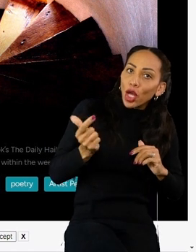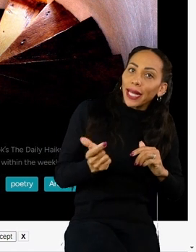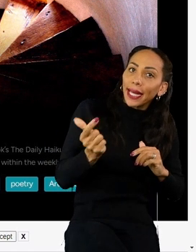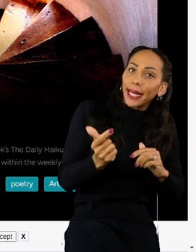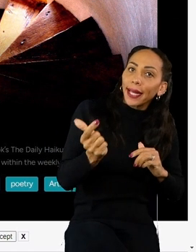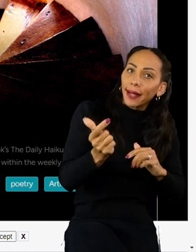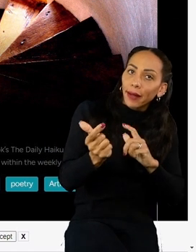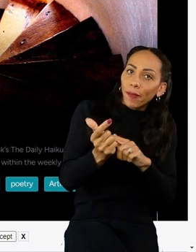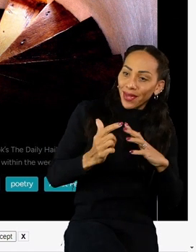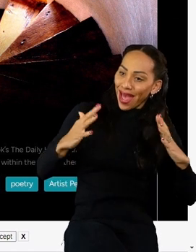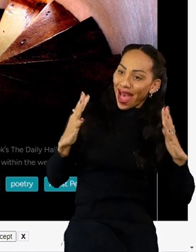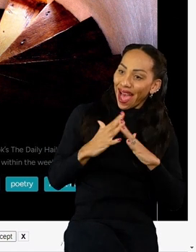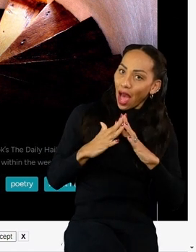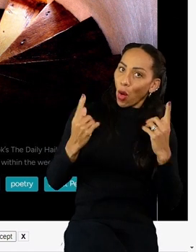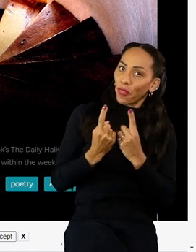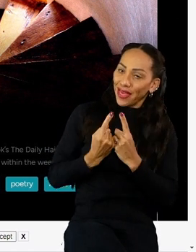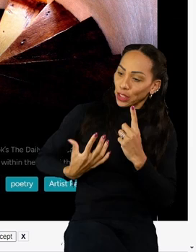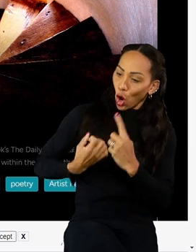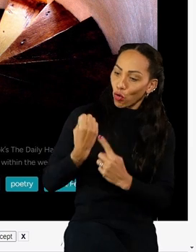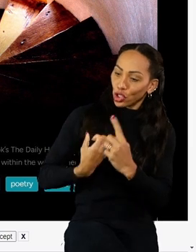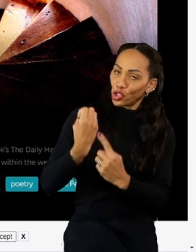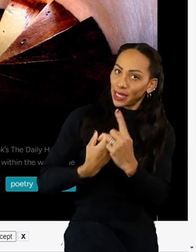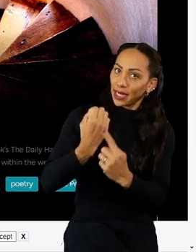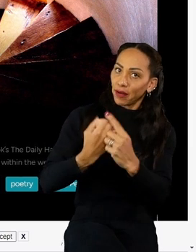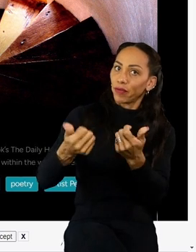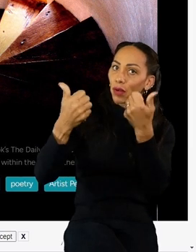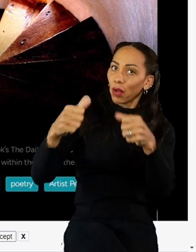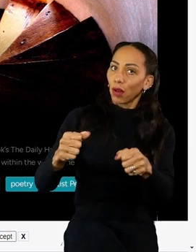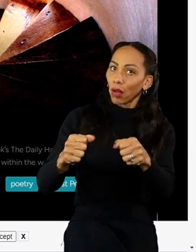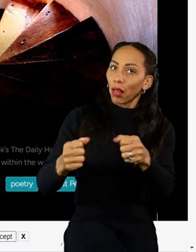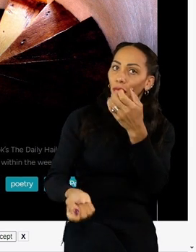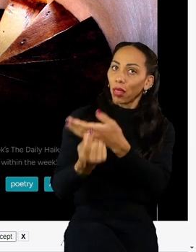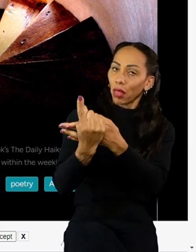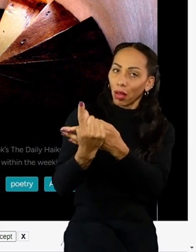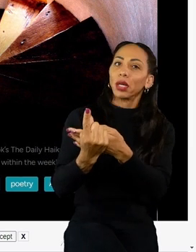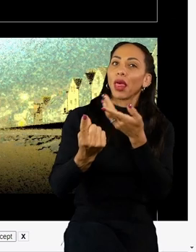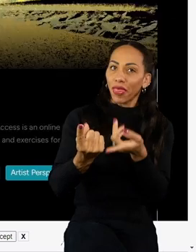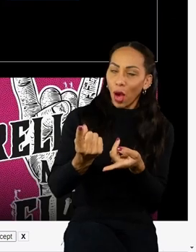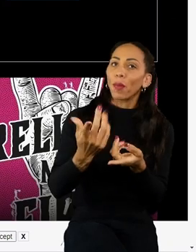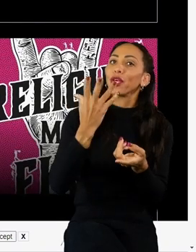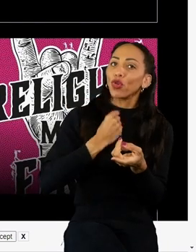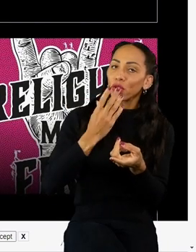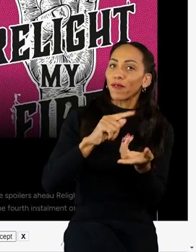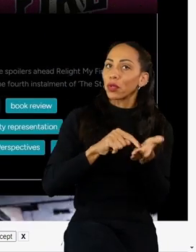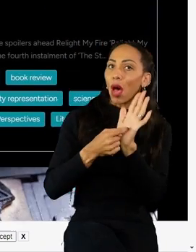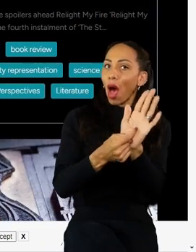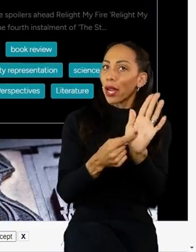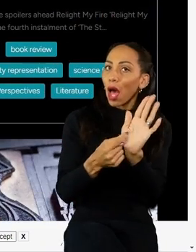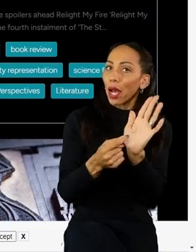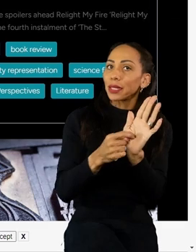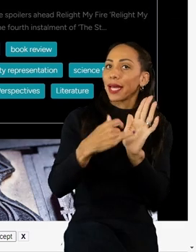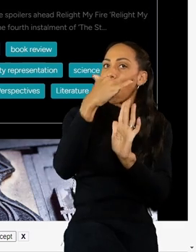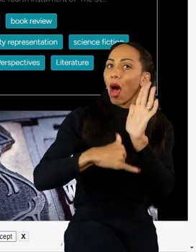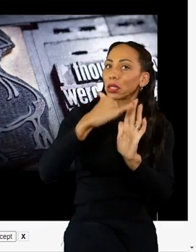into the process of things, so I think the sort of how things are achieved, the discussion around